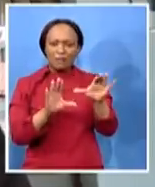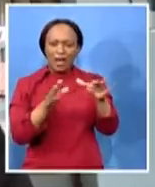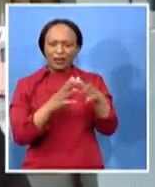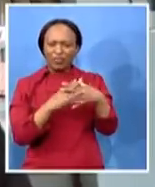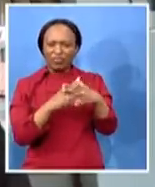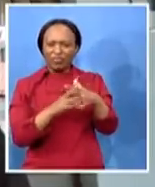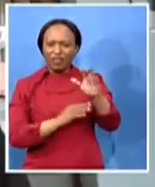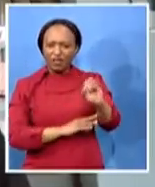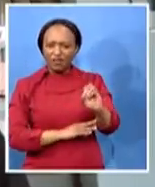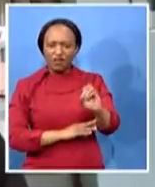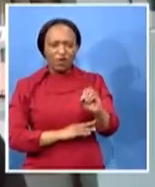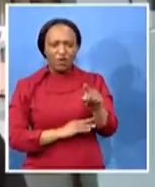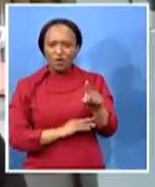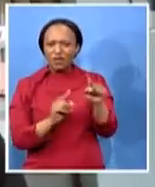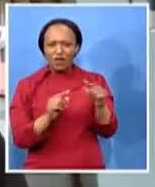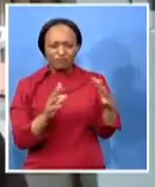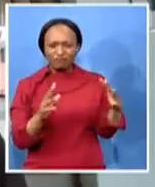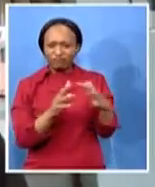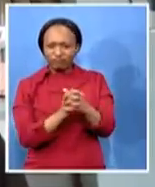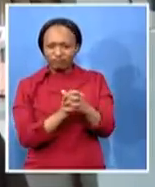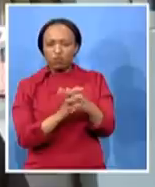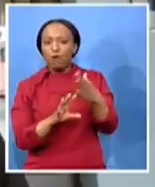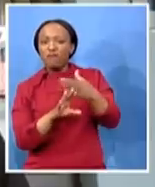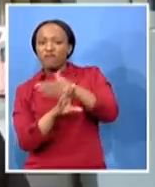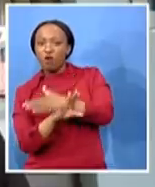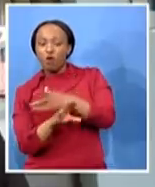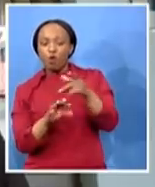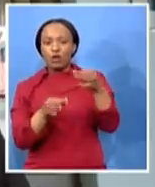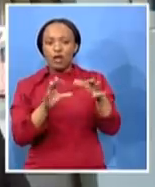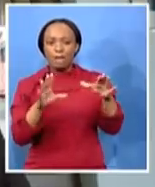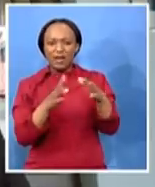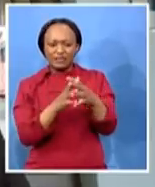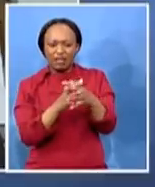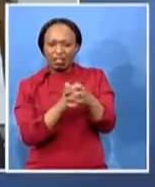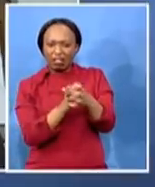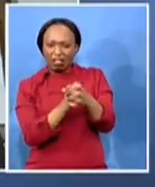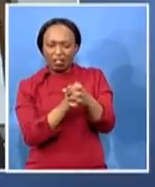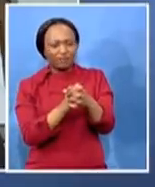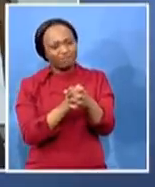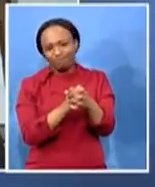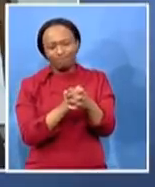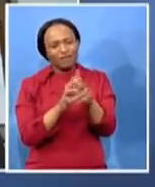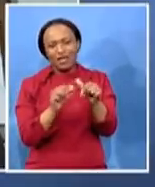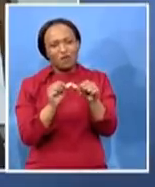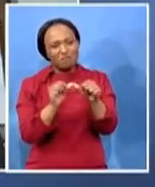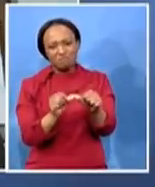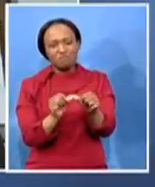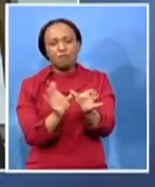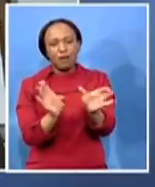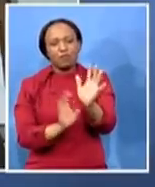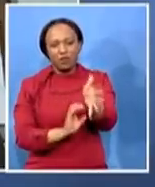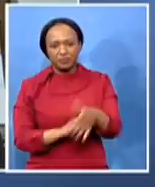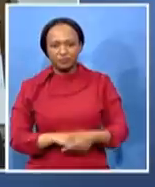glue that used to hold it together for me is too weak to sustain it. Yeah. Prof, we pondered out loud earlier on about whether